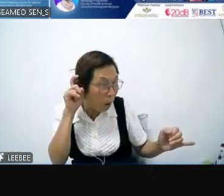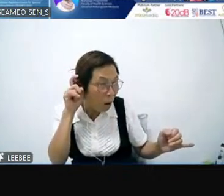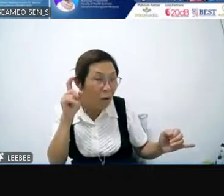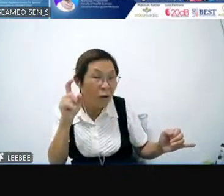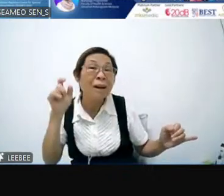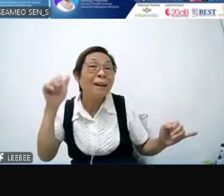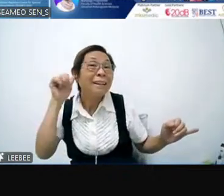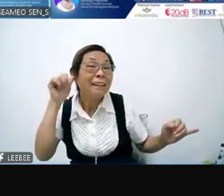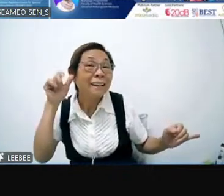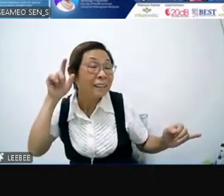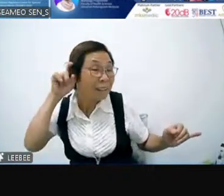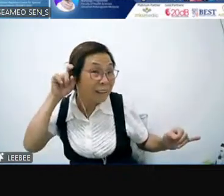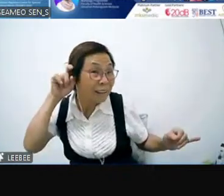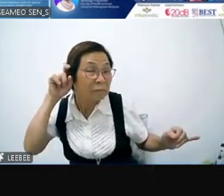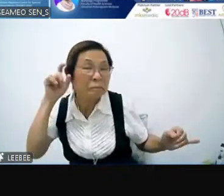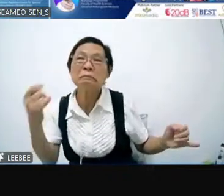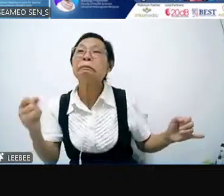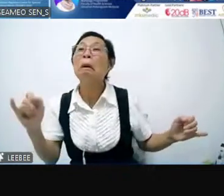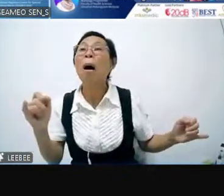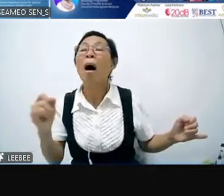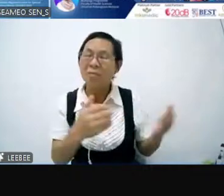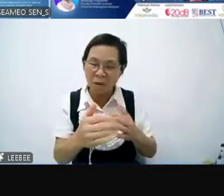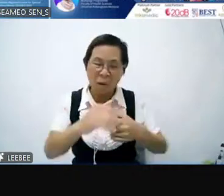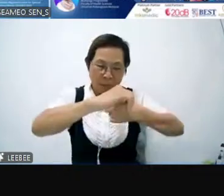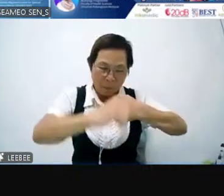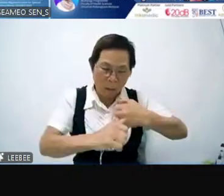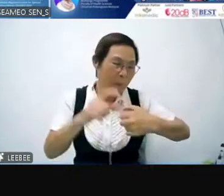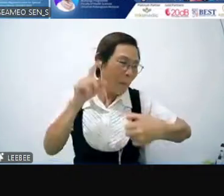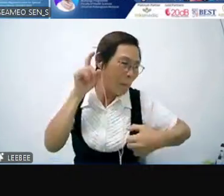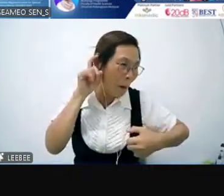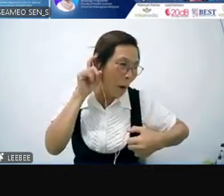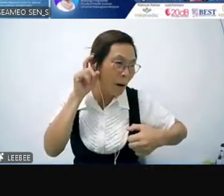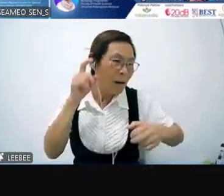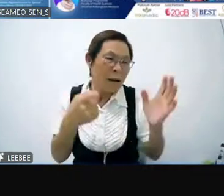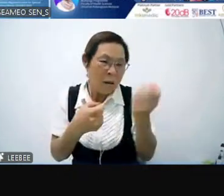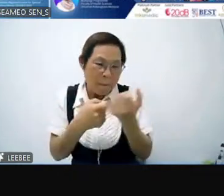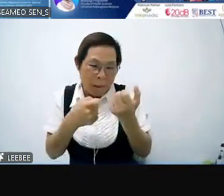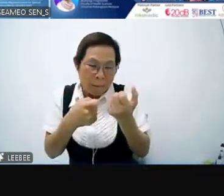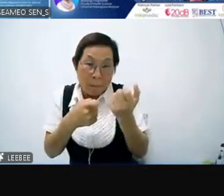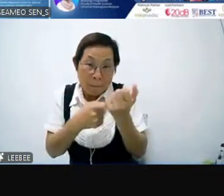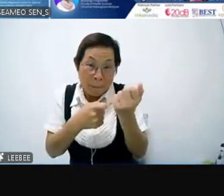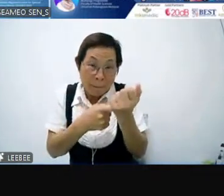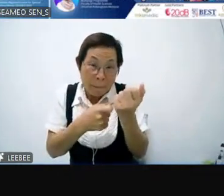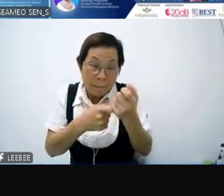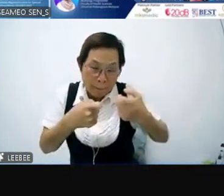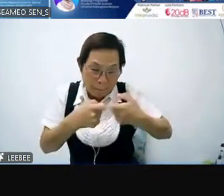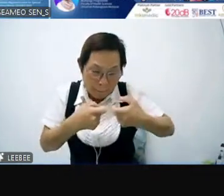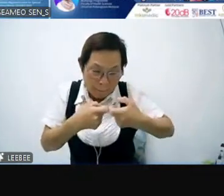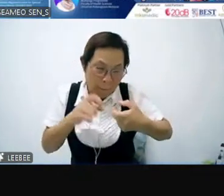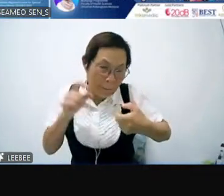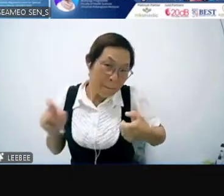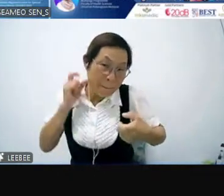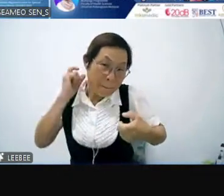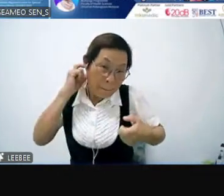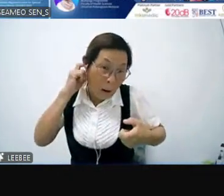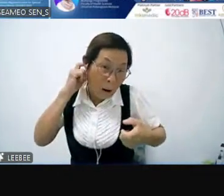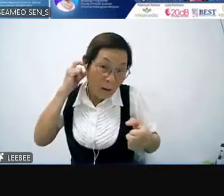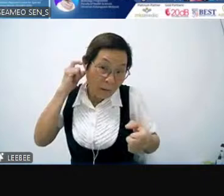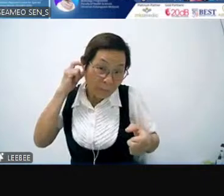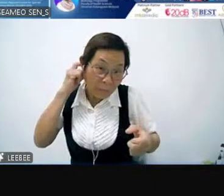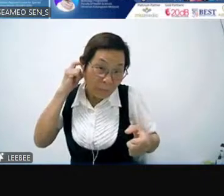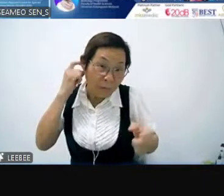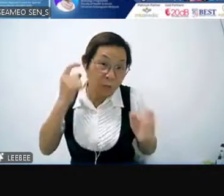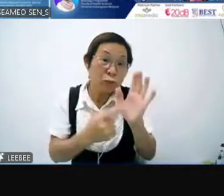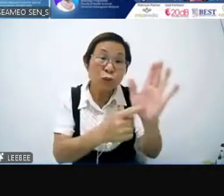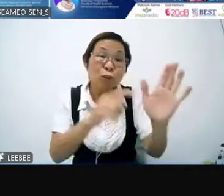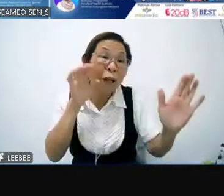aids. It requires surgery to insert the electrodes into the cochlea as shown in the picture,